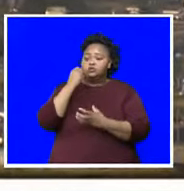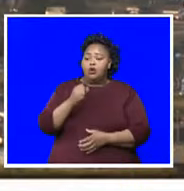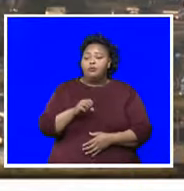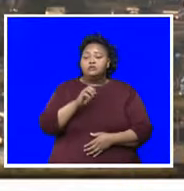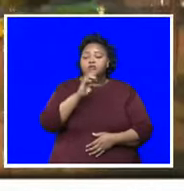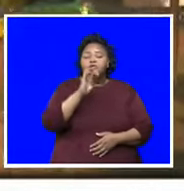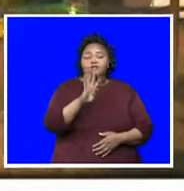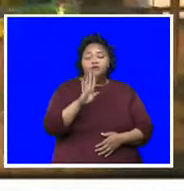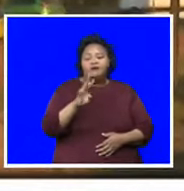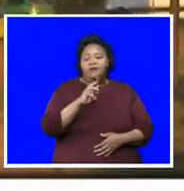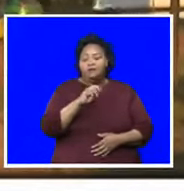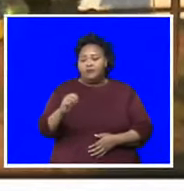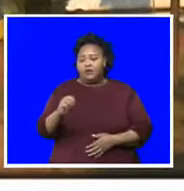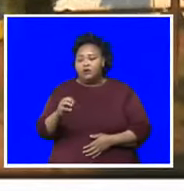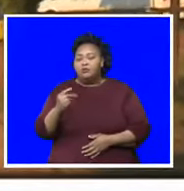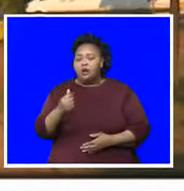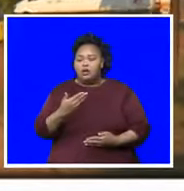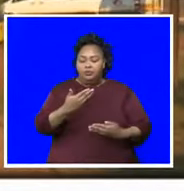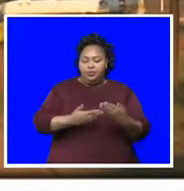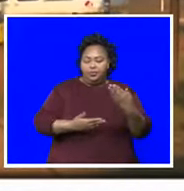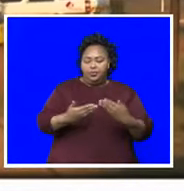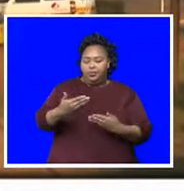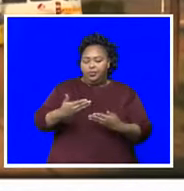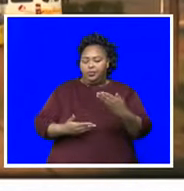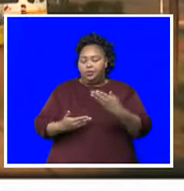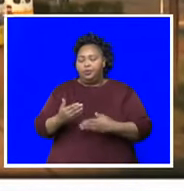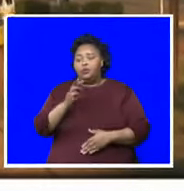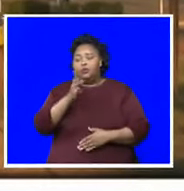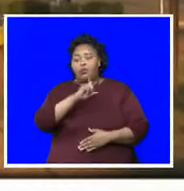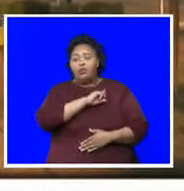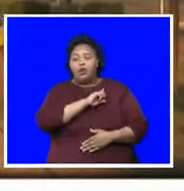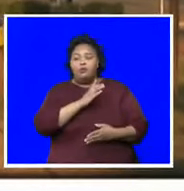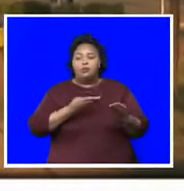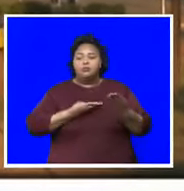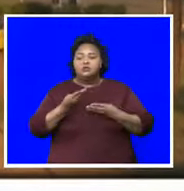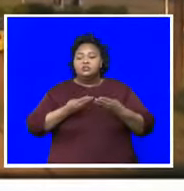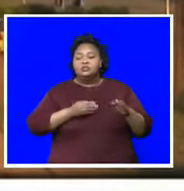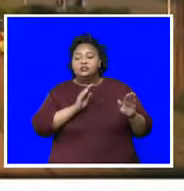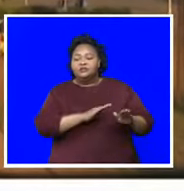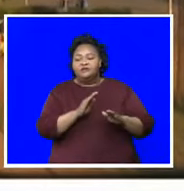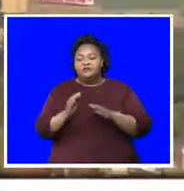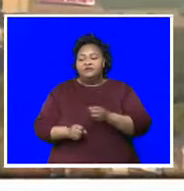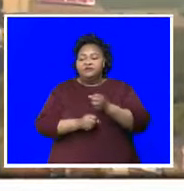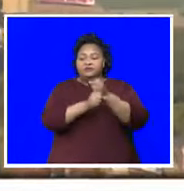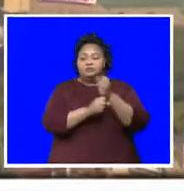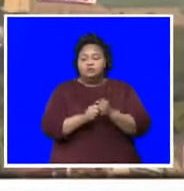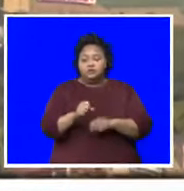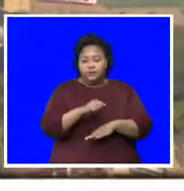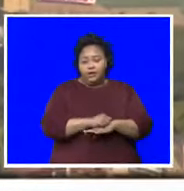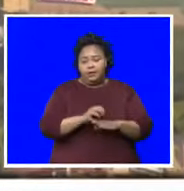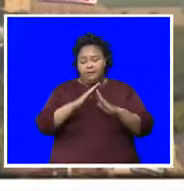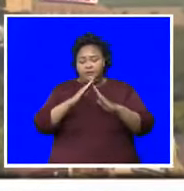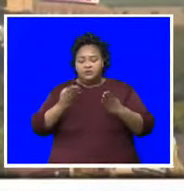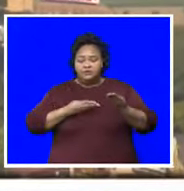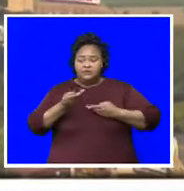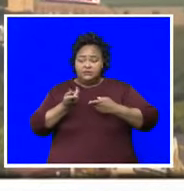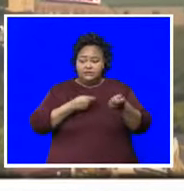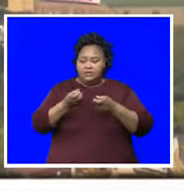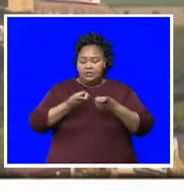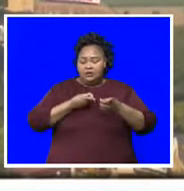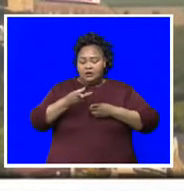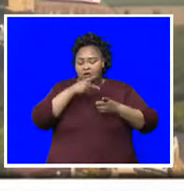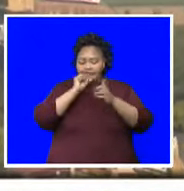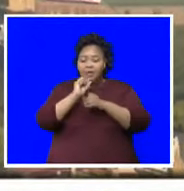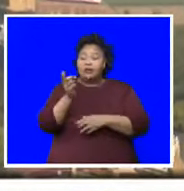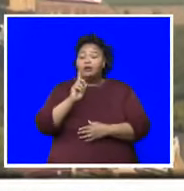Revolving Fund with the aim of boosting affected businesses. The SME director in the Ministry of Commerce,